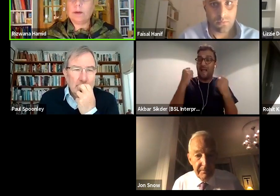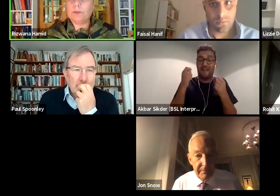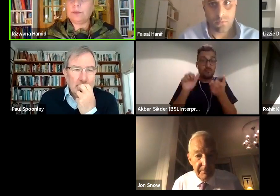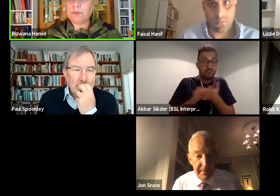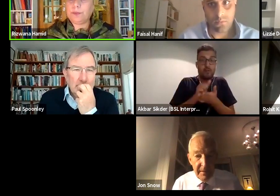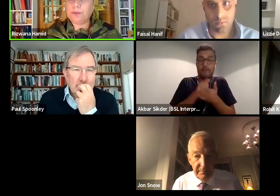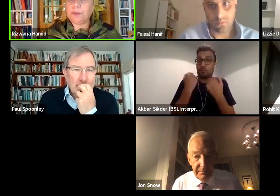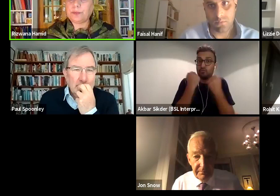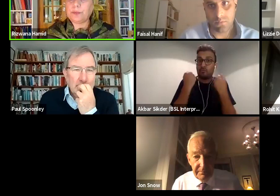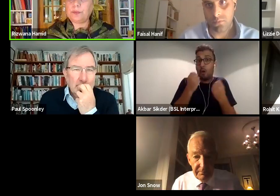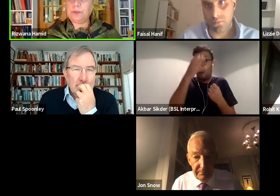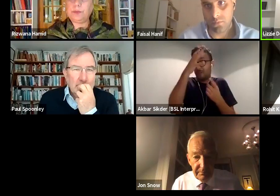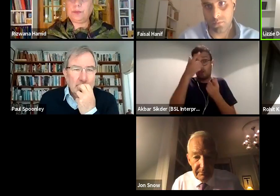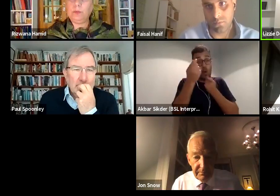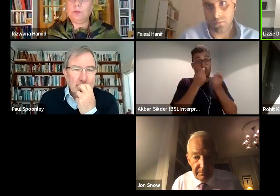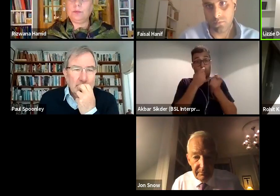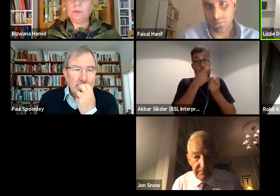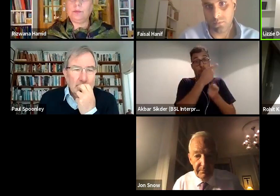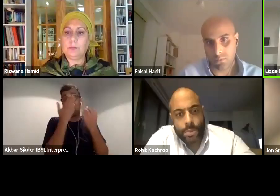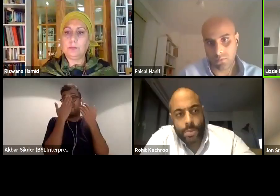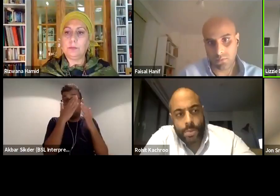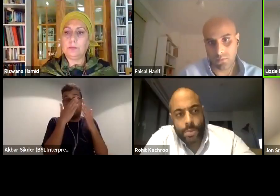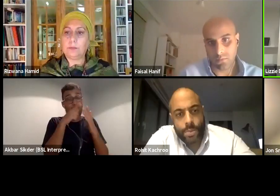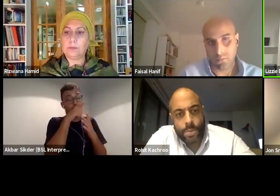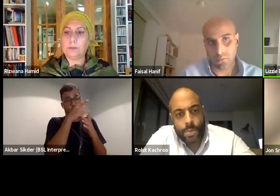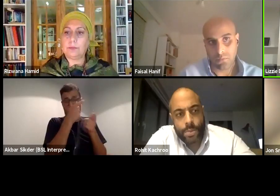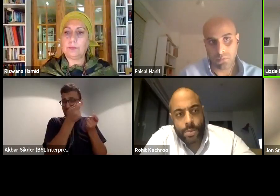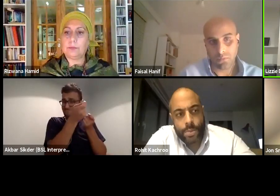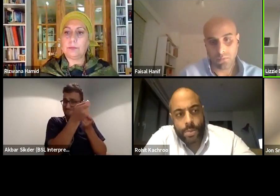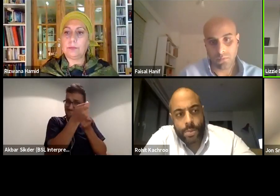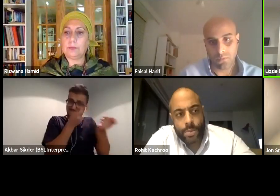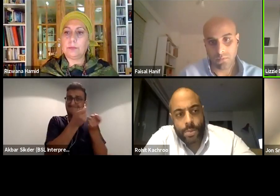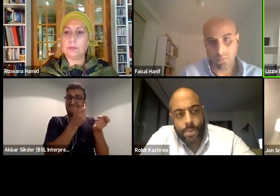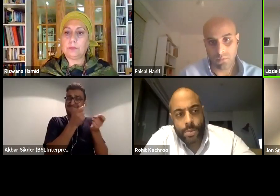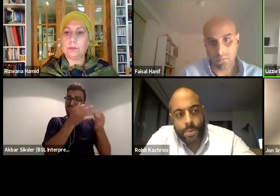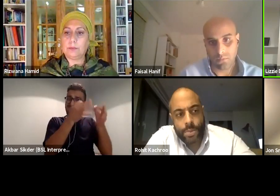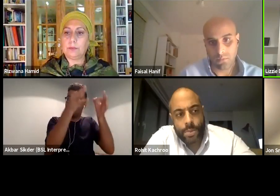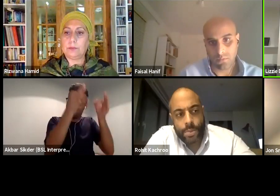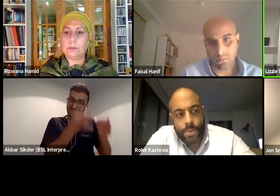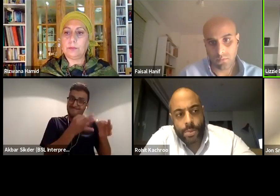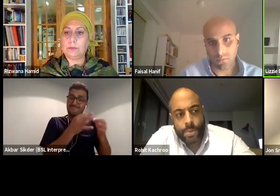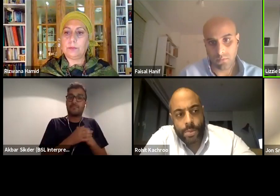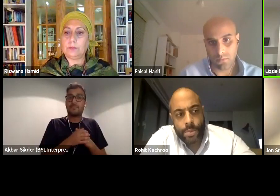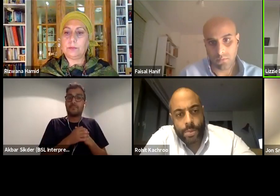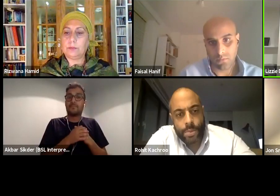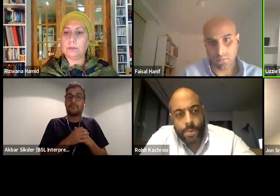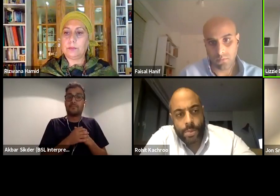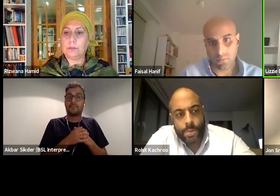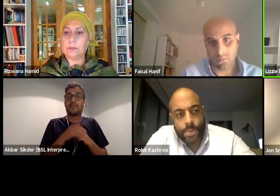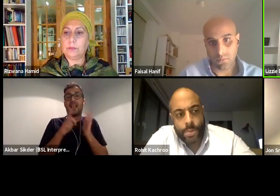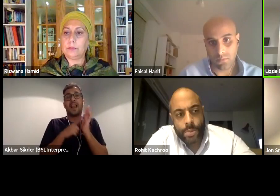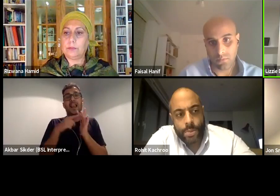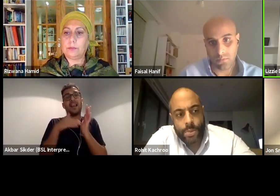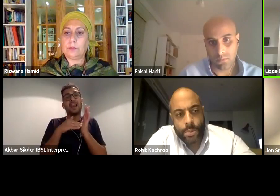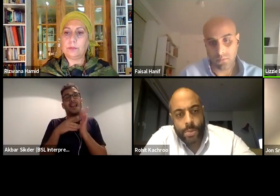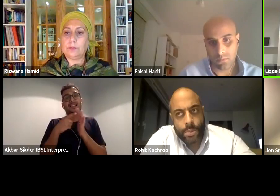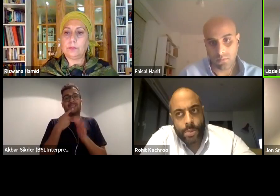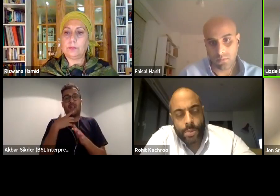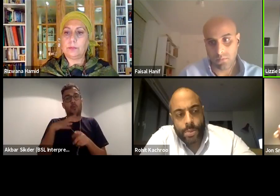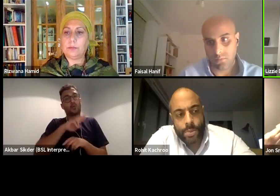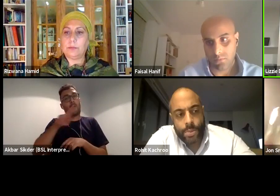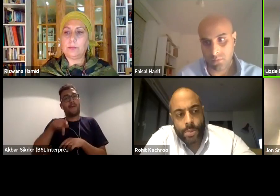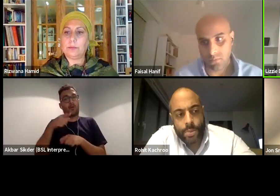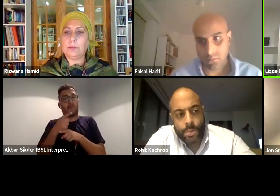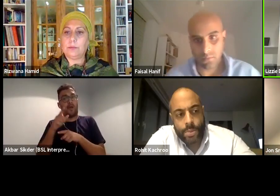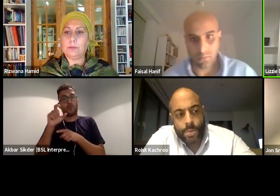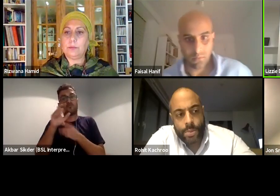And just to go back to the point about Christchurch and what it changed, for me, it was a wake-up call in many